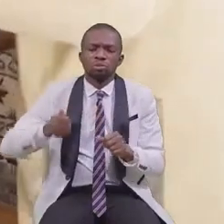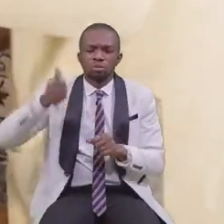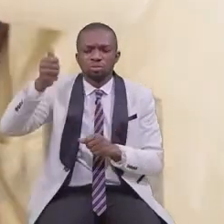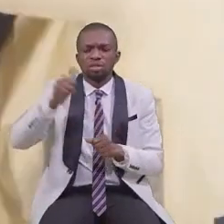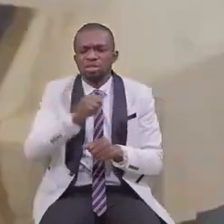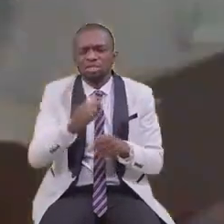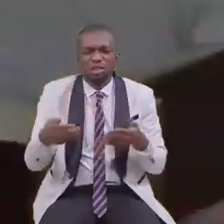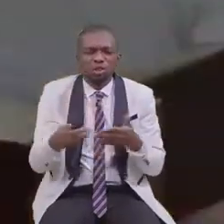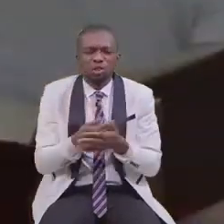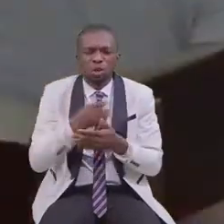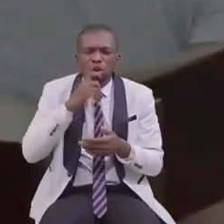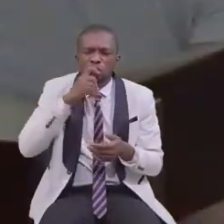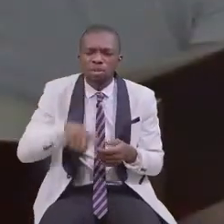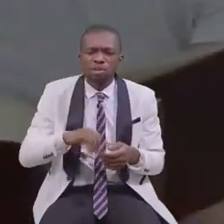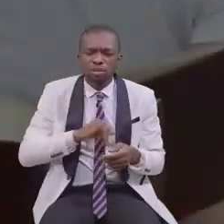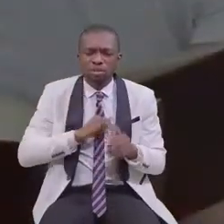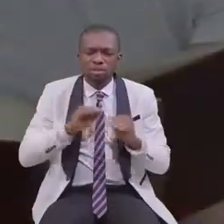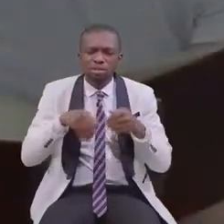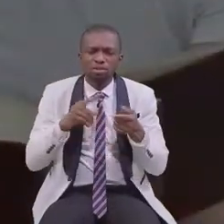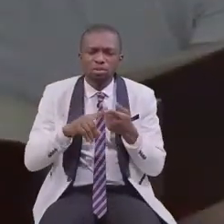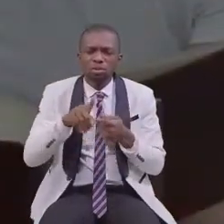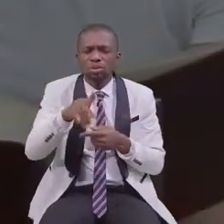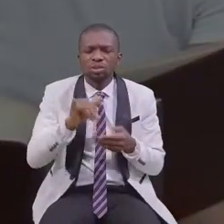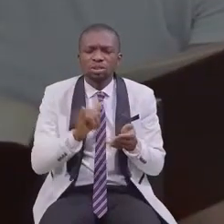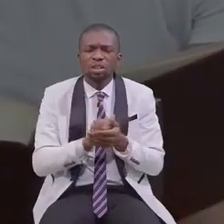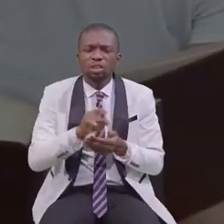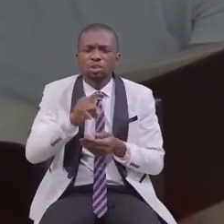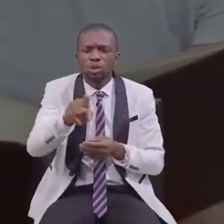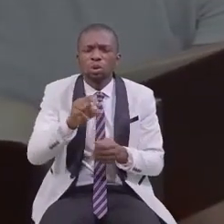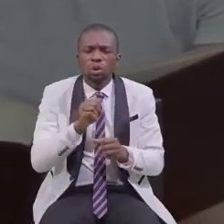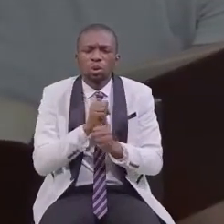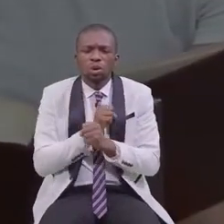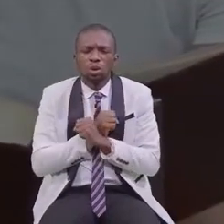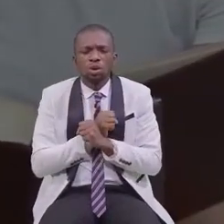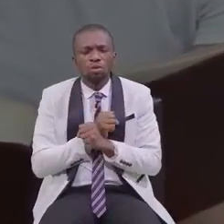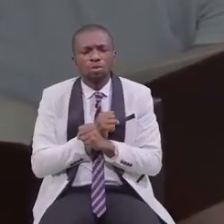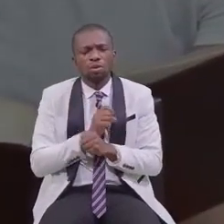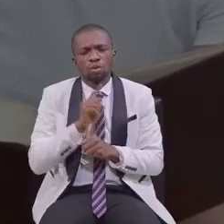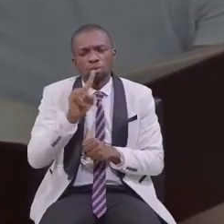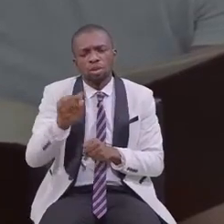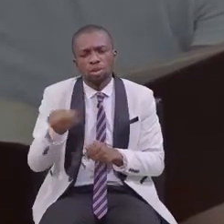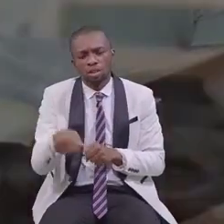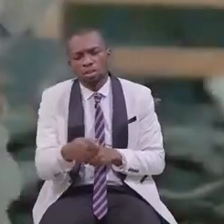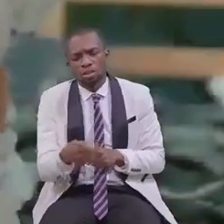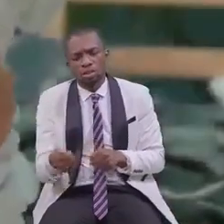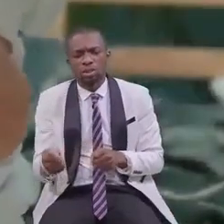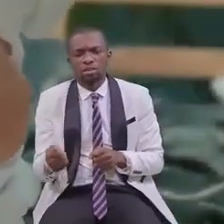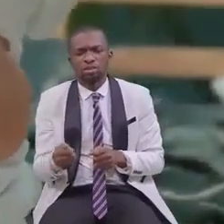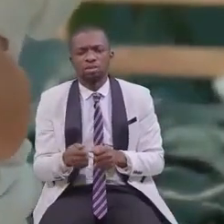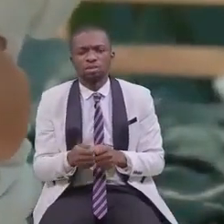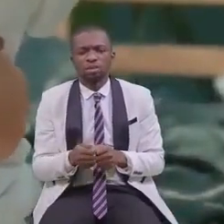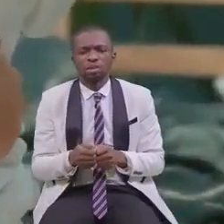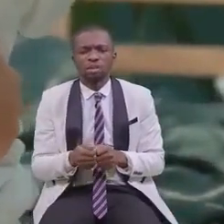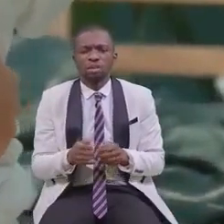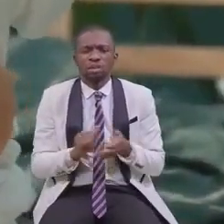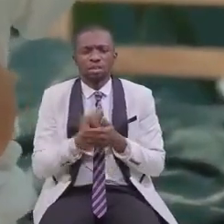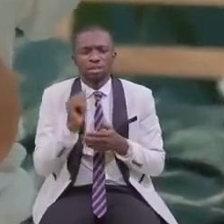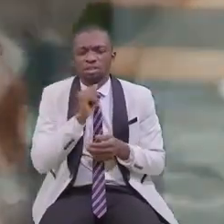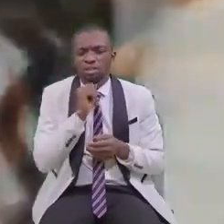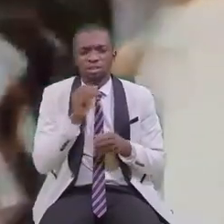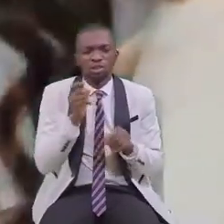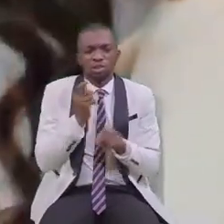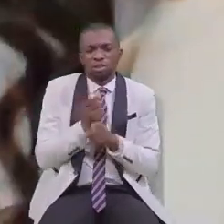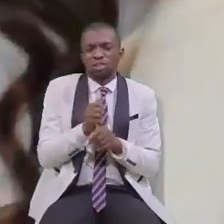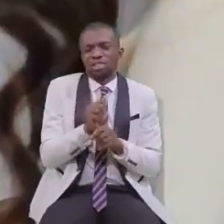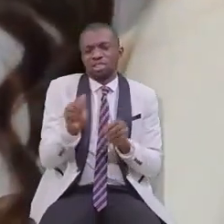I give unto you, that ye love one another. That's not a theoretical love, by